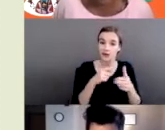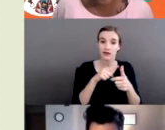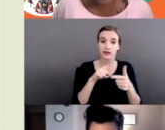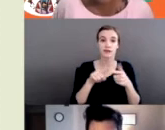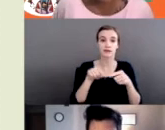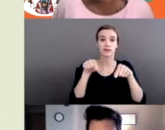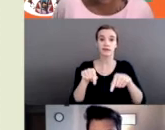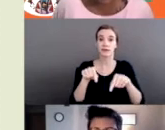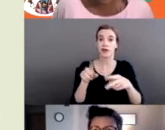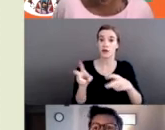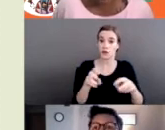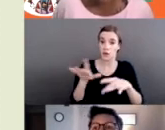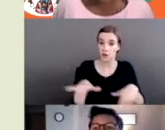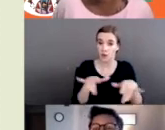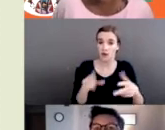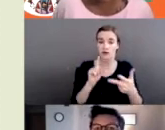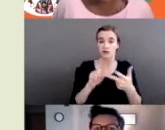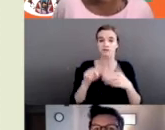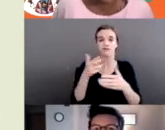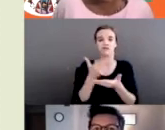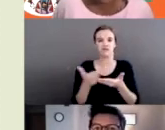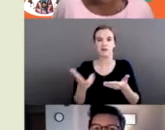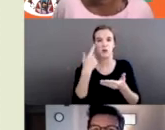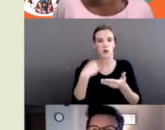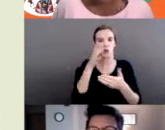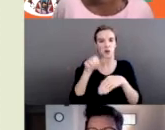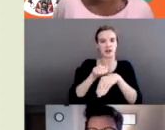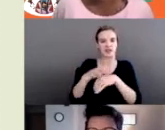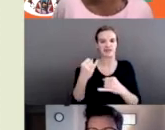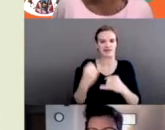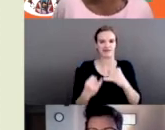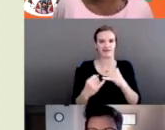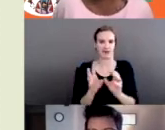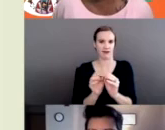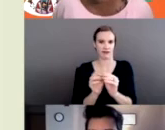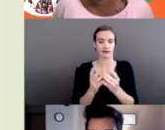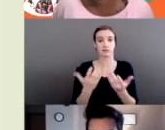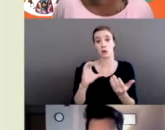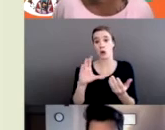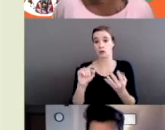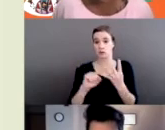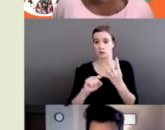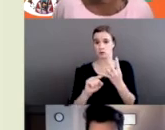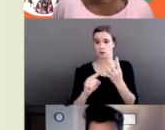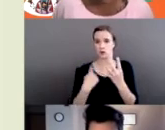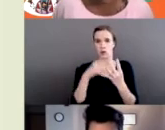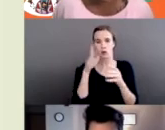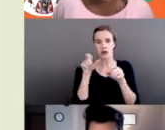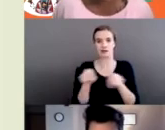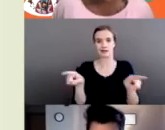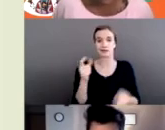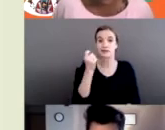resources to you at the end of the conference, so likely the last week of October, keeping in mind that sometimes these editing